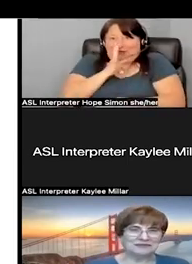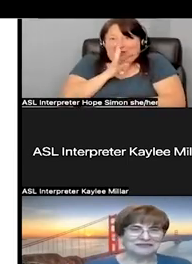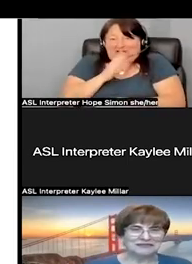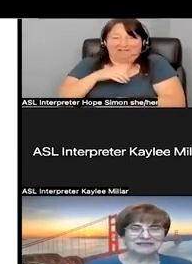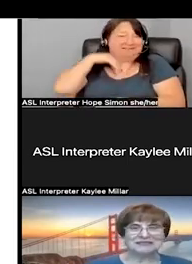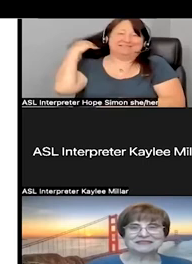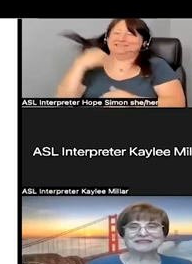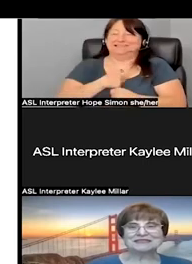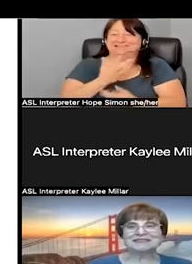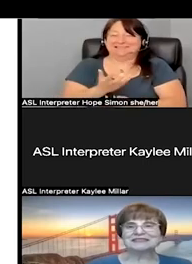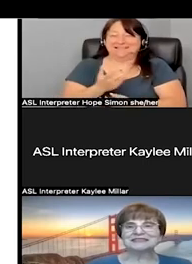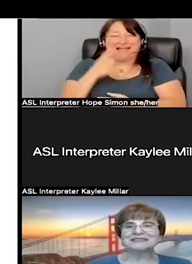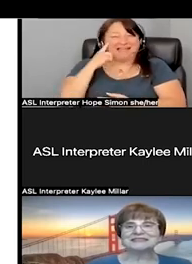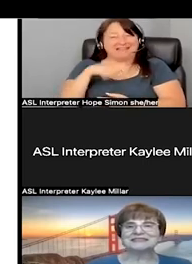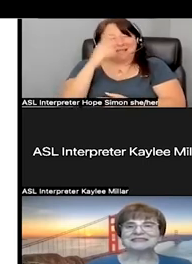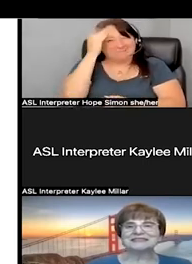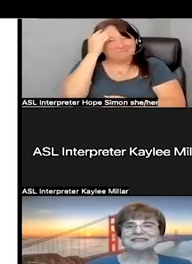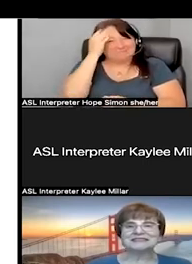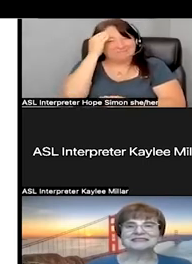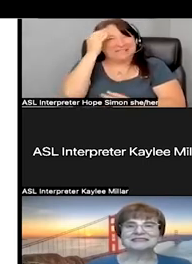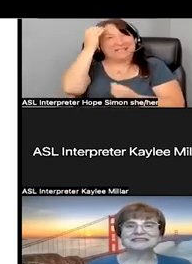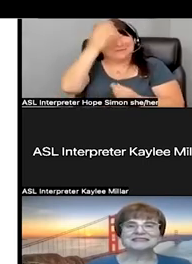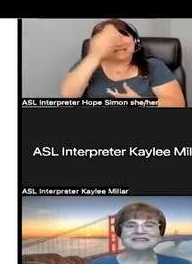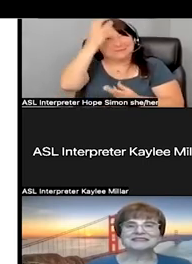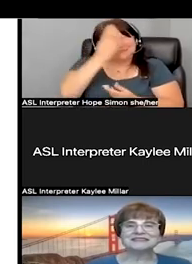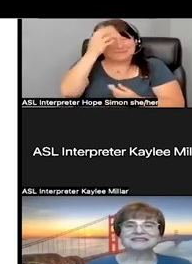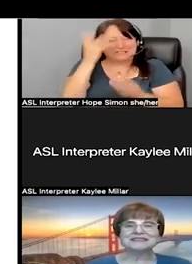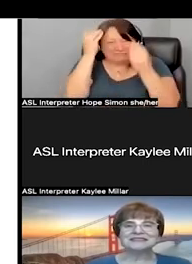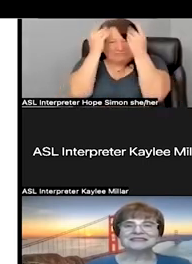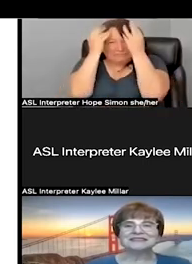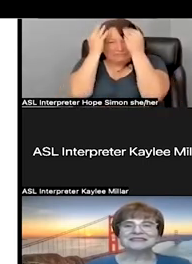Well, I think they're thinking about all the information we've thrown at them today.